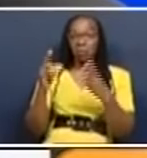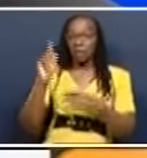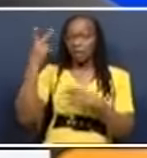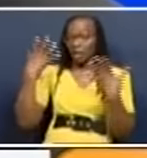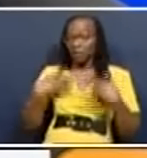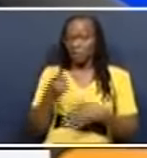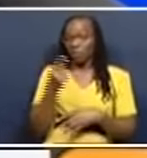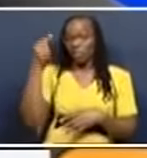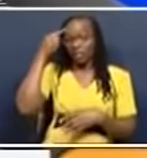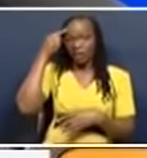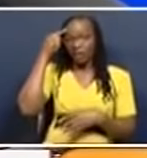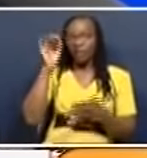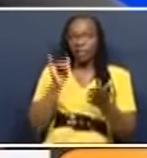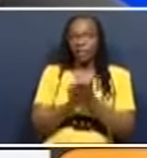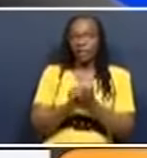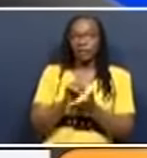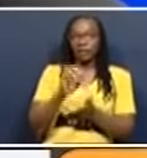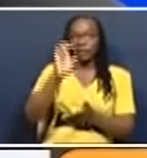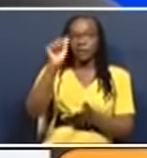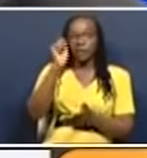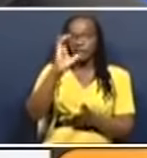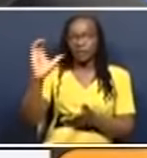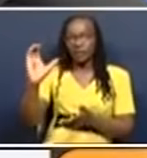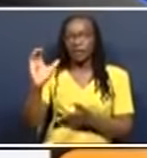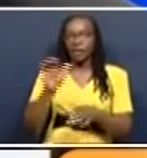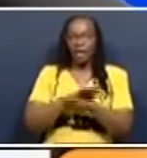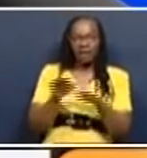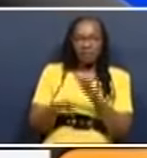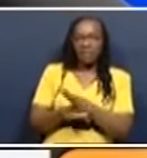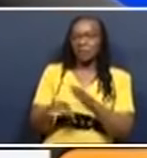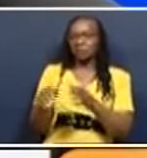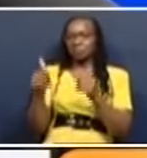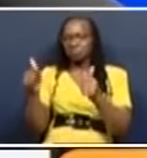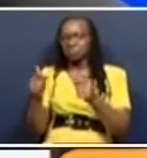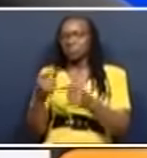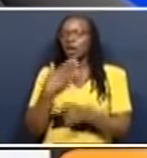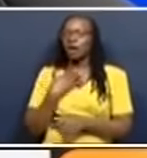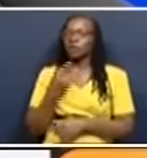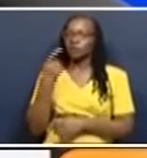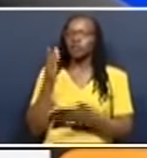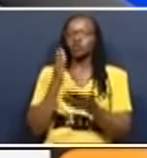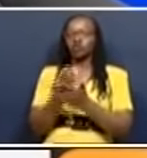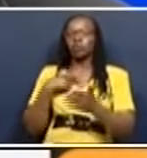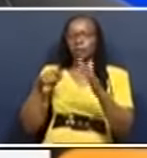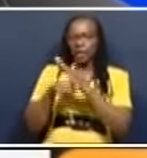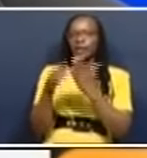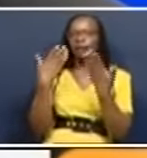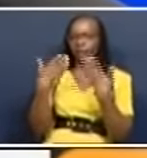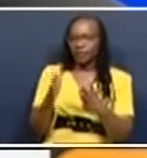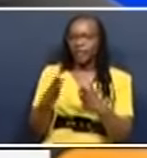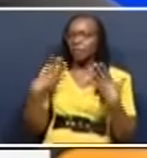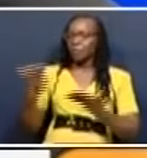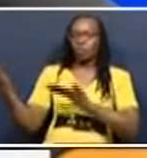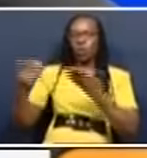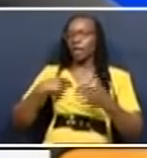is just a place where, you know, people are not good, and it's very threatening. Mm-hmm. I can assure you that I reached there and was welcomed. Mm-hmm.